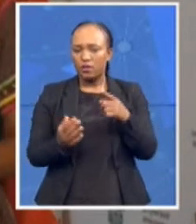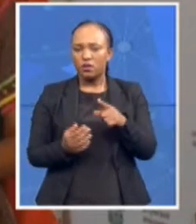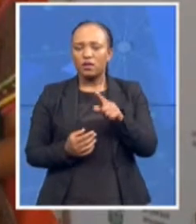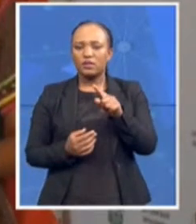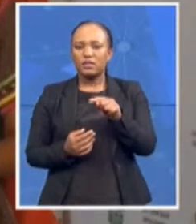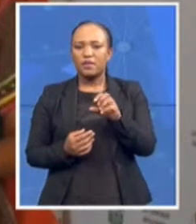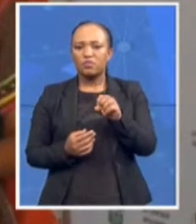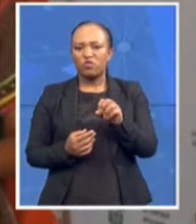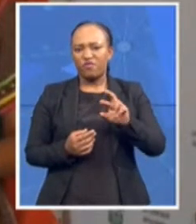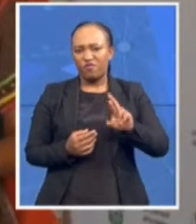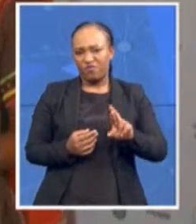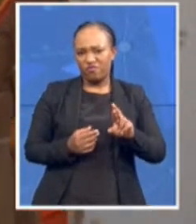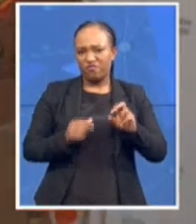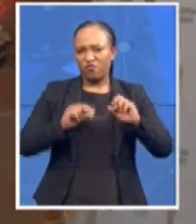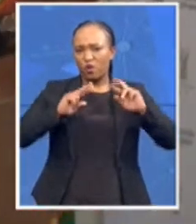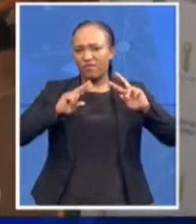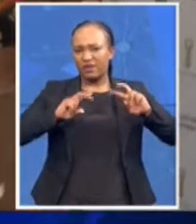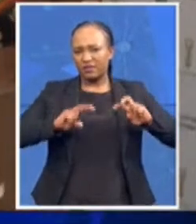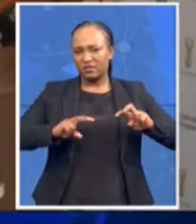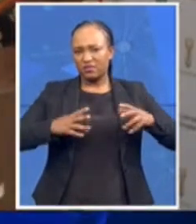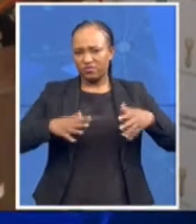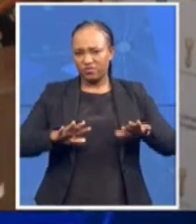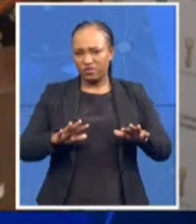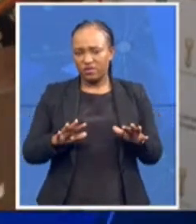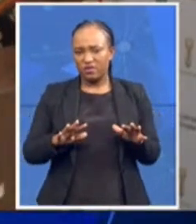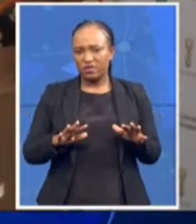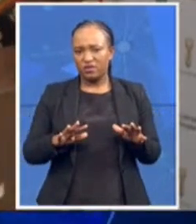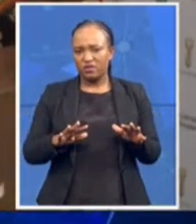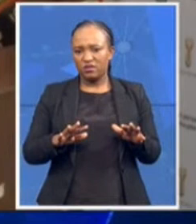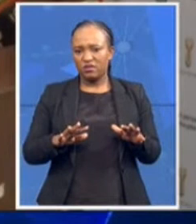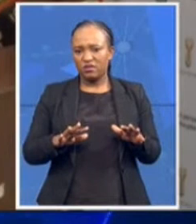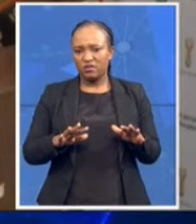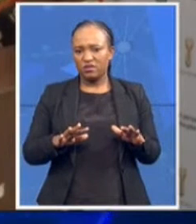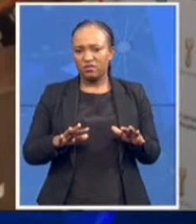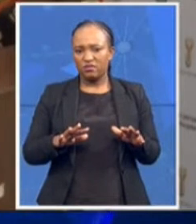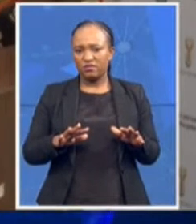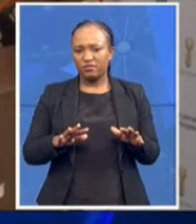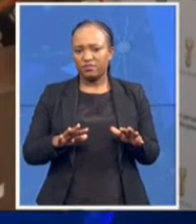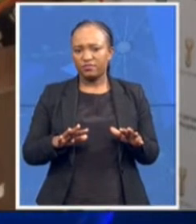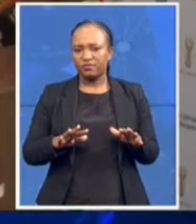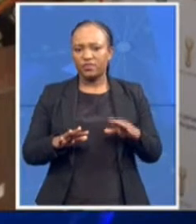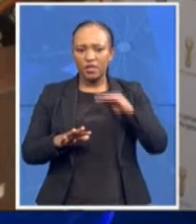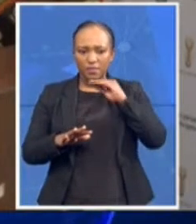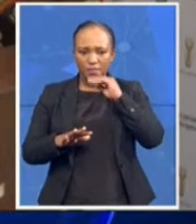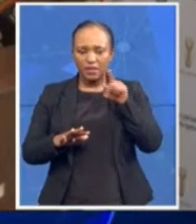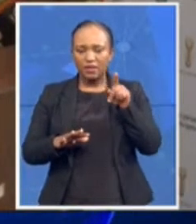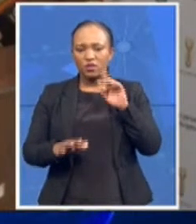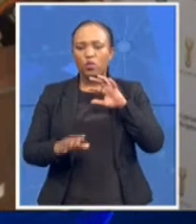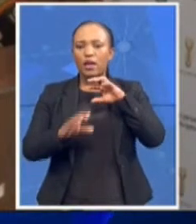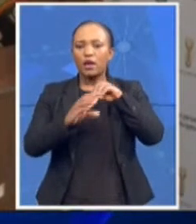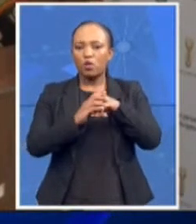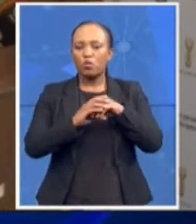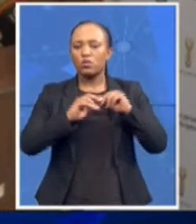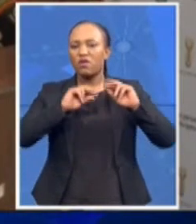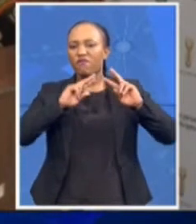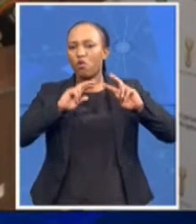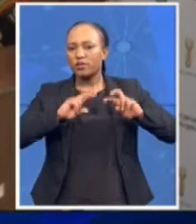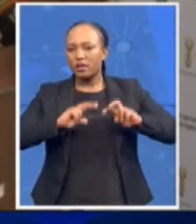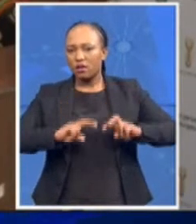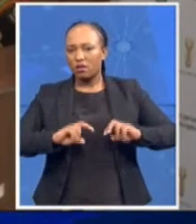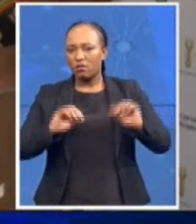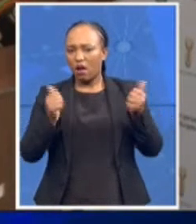responded to? Will this include forensic accounting? Those are the questions. Thank you very